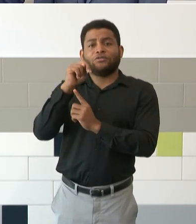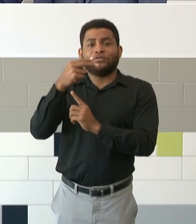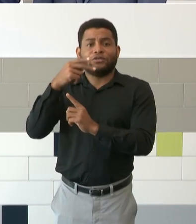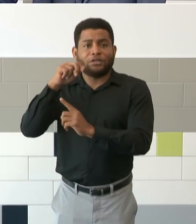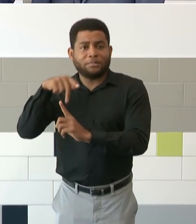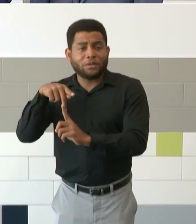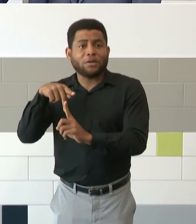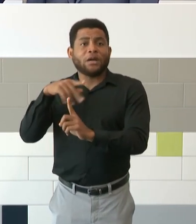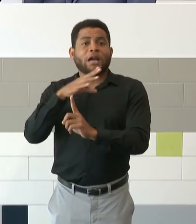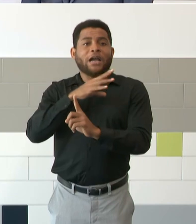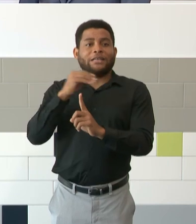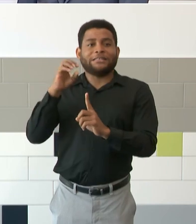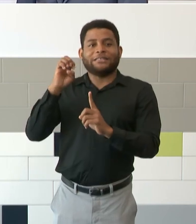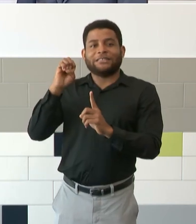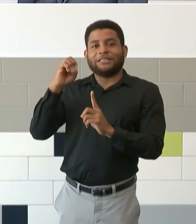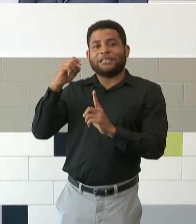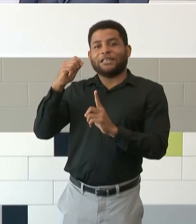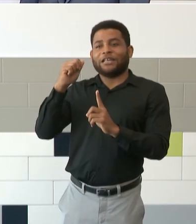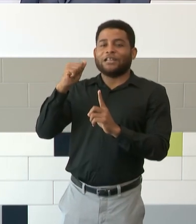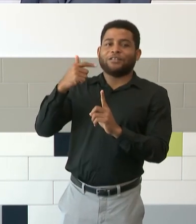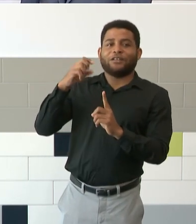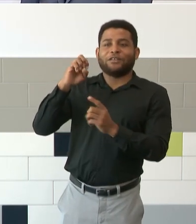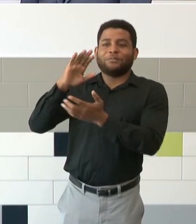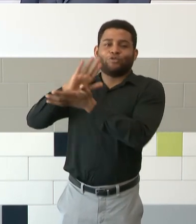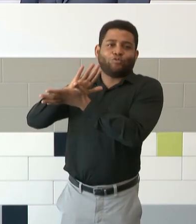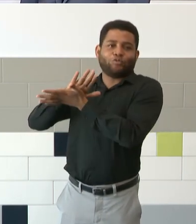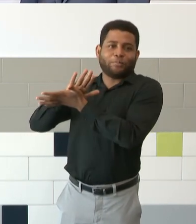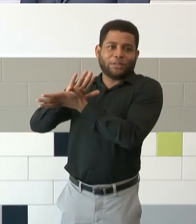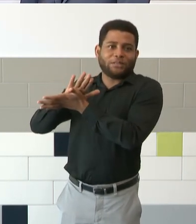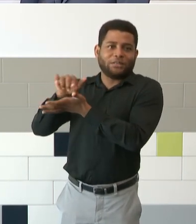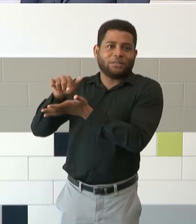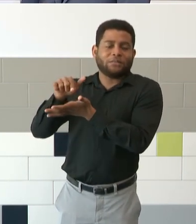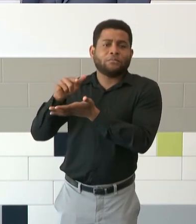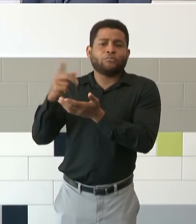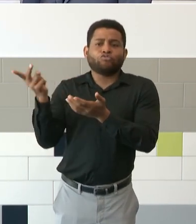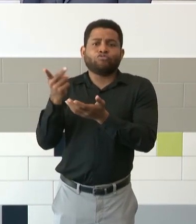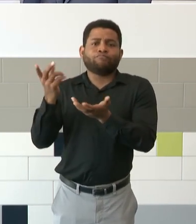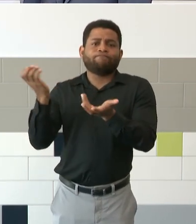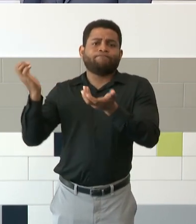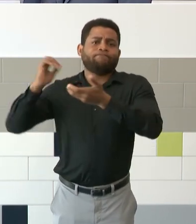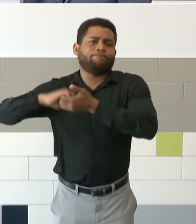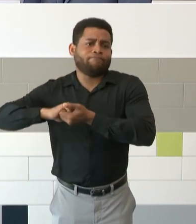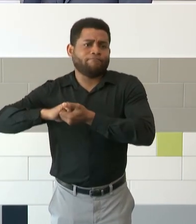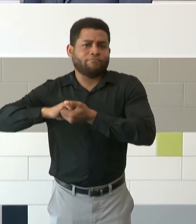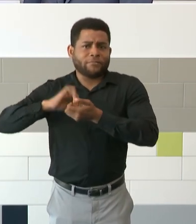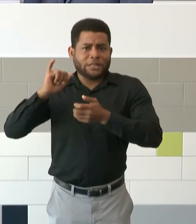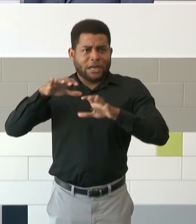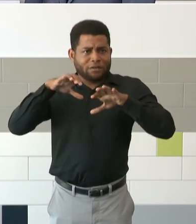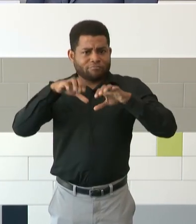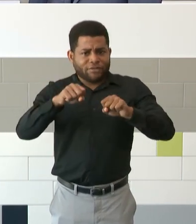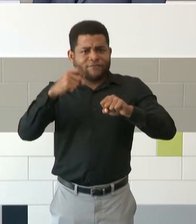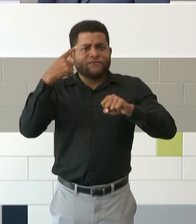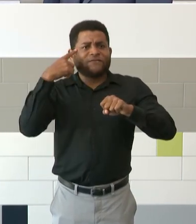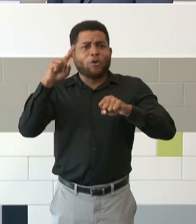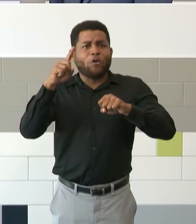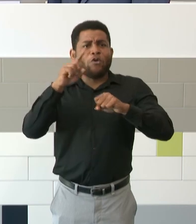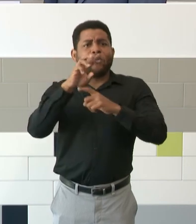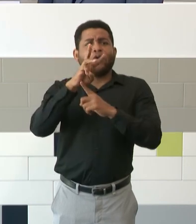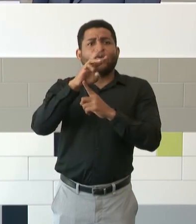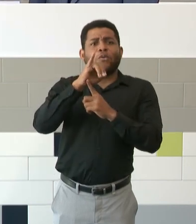nature of the conversations between EGS and Friendship about the acquisition of the Willow Road property?